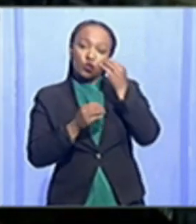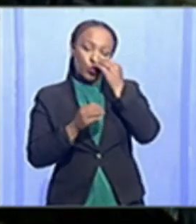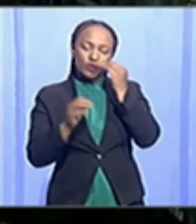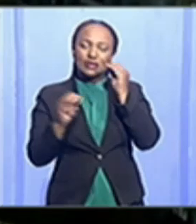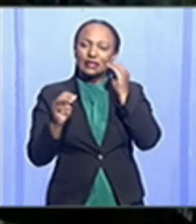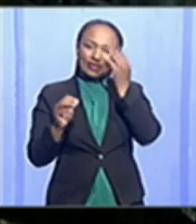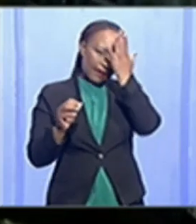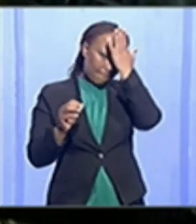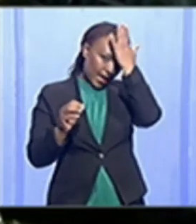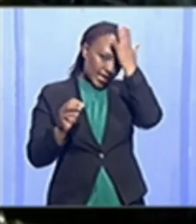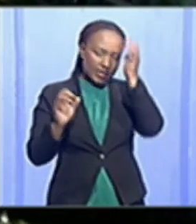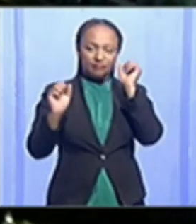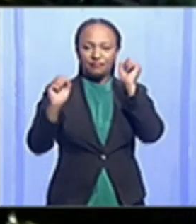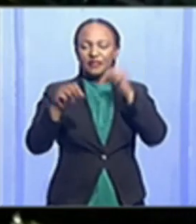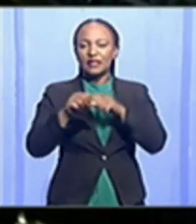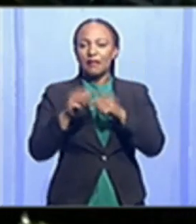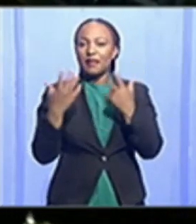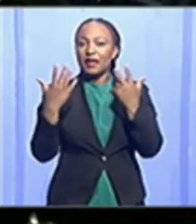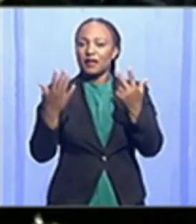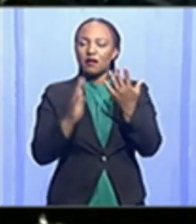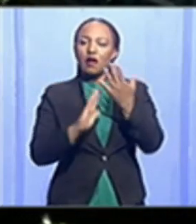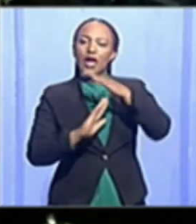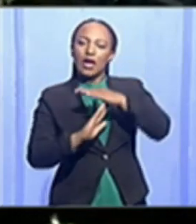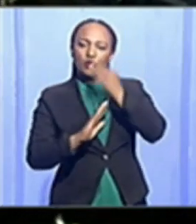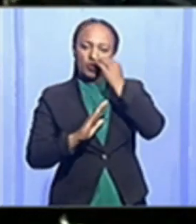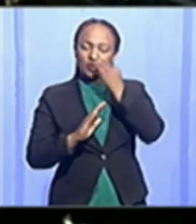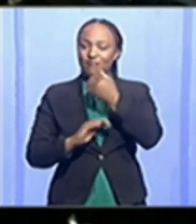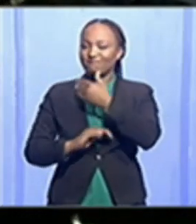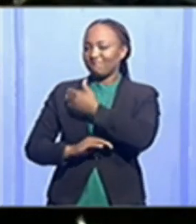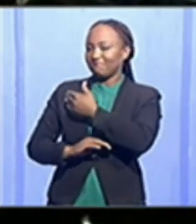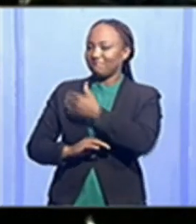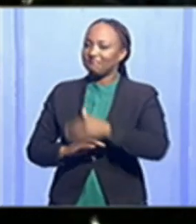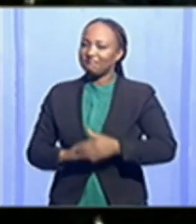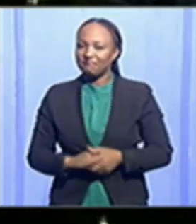e reng ke ya seswai gomme dihlogo ke tše.